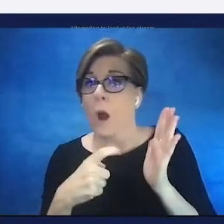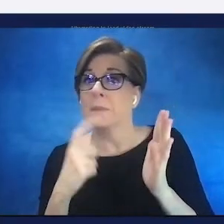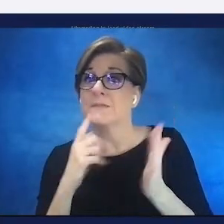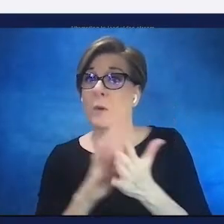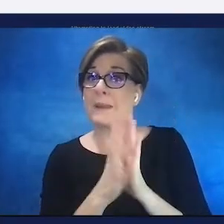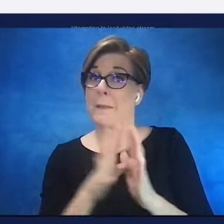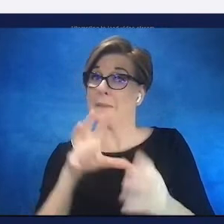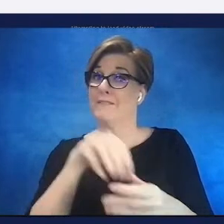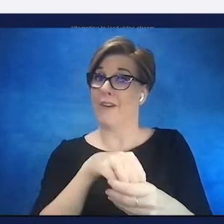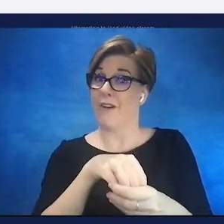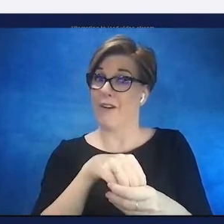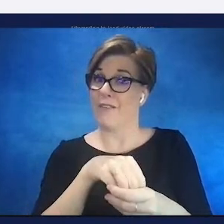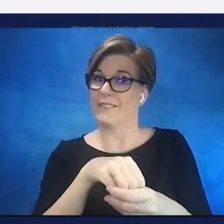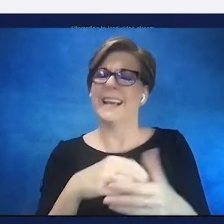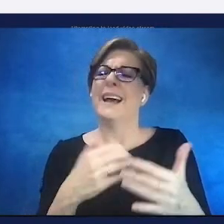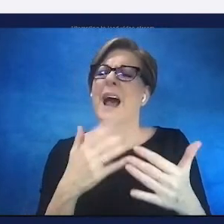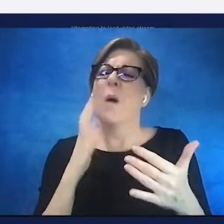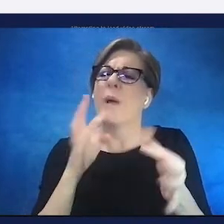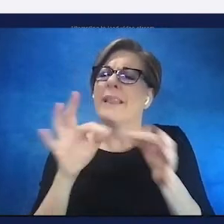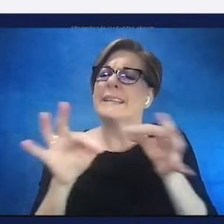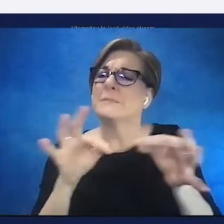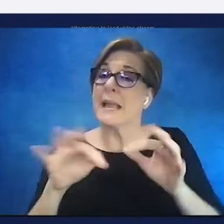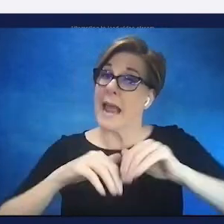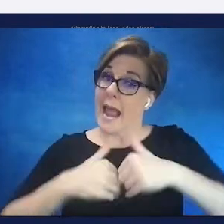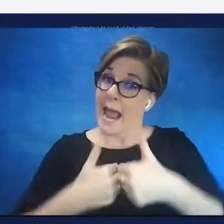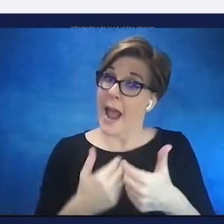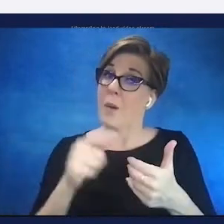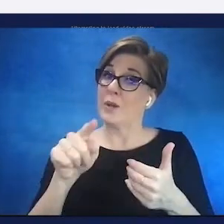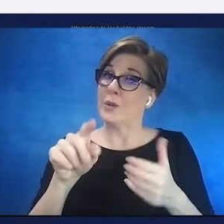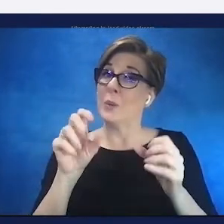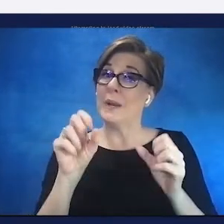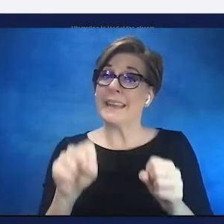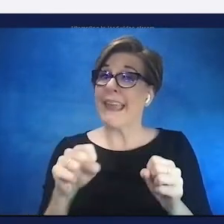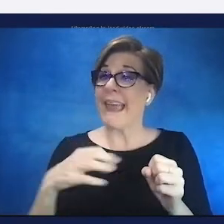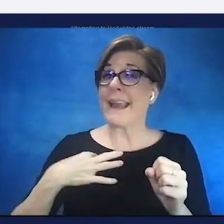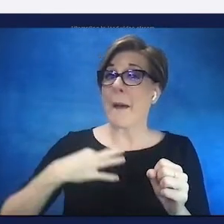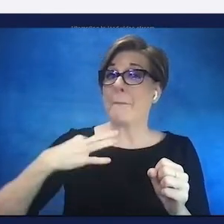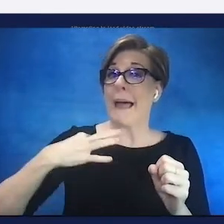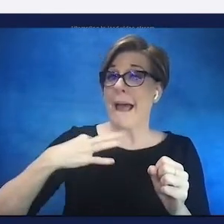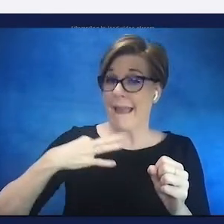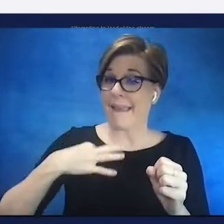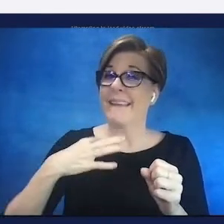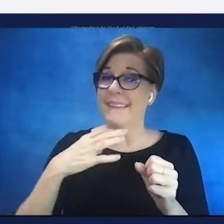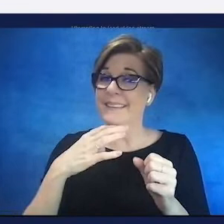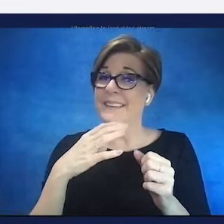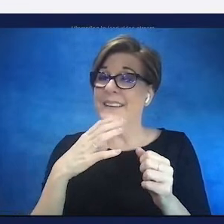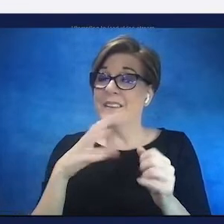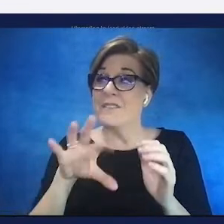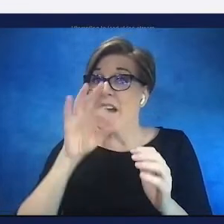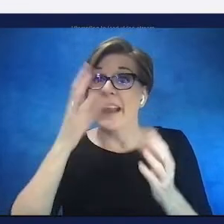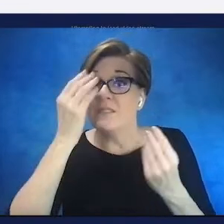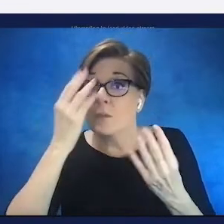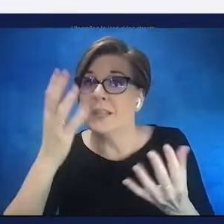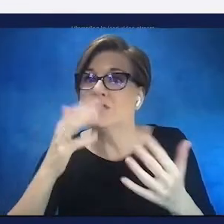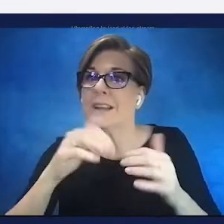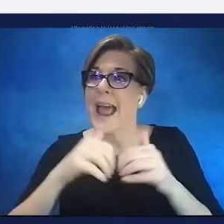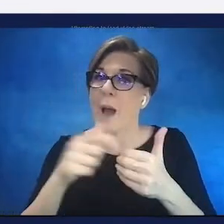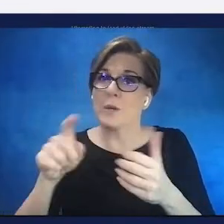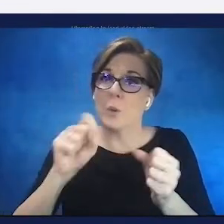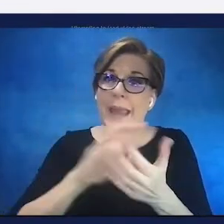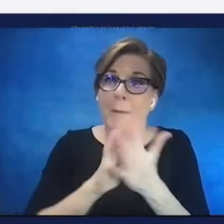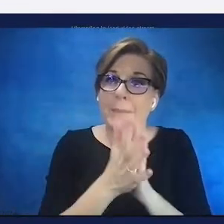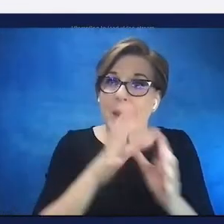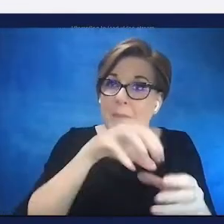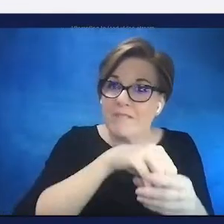to get involved, let's look at a quick tutorial that'll show you how easy it is to find more information about getting